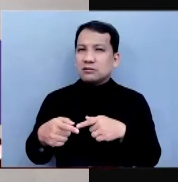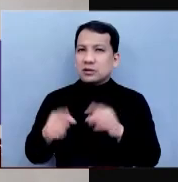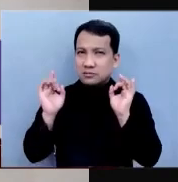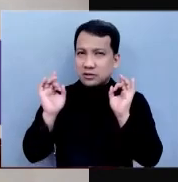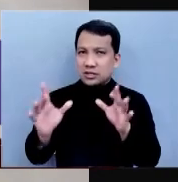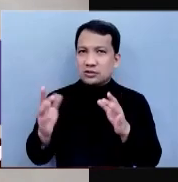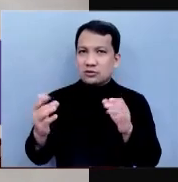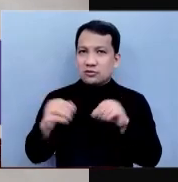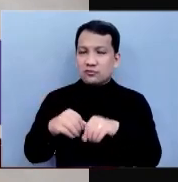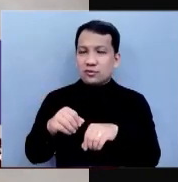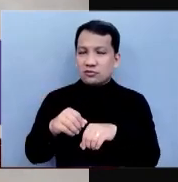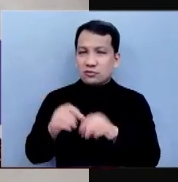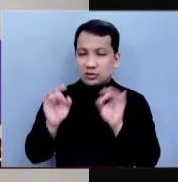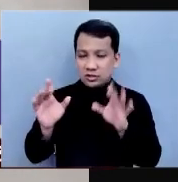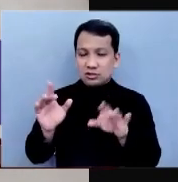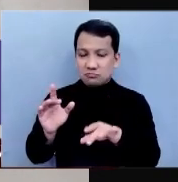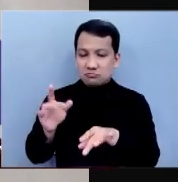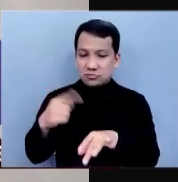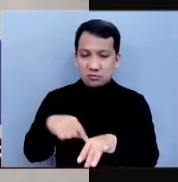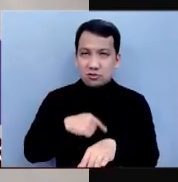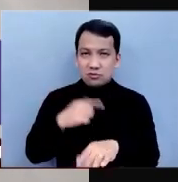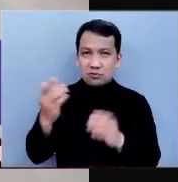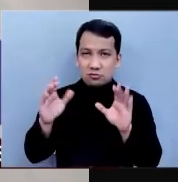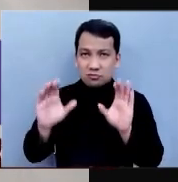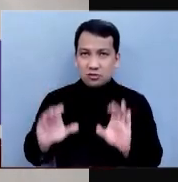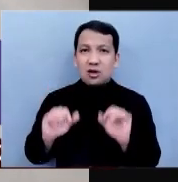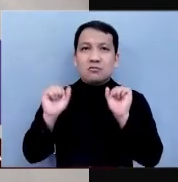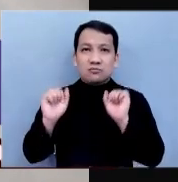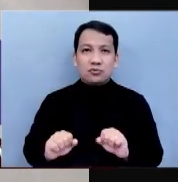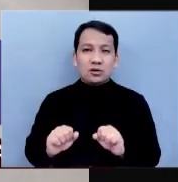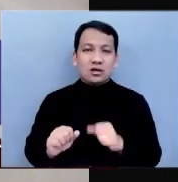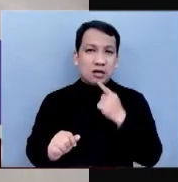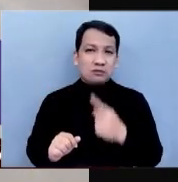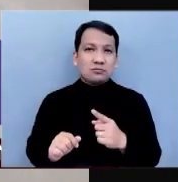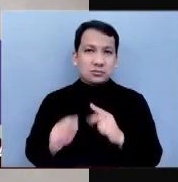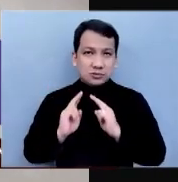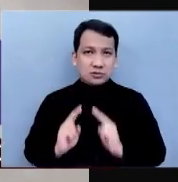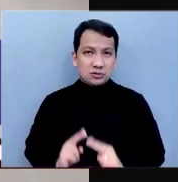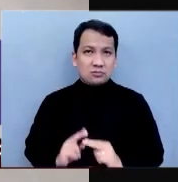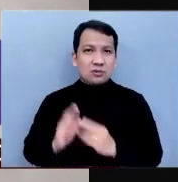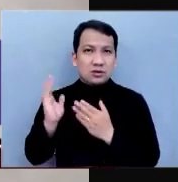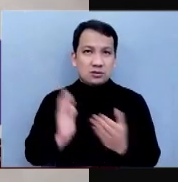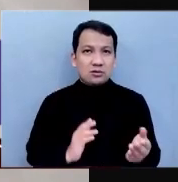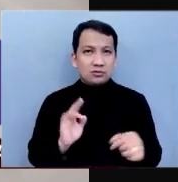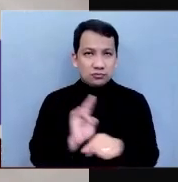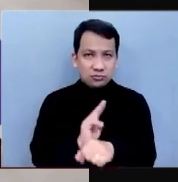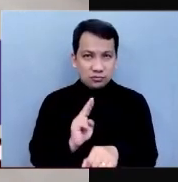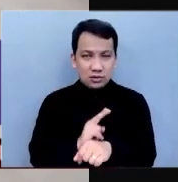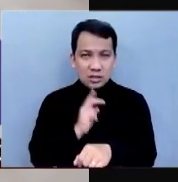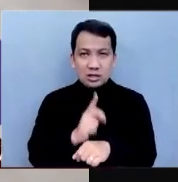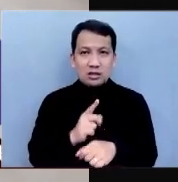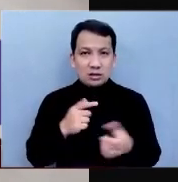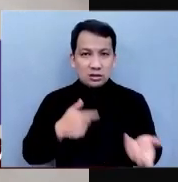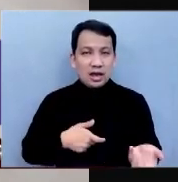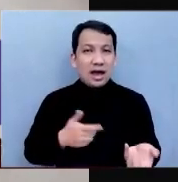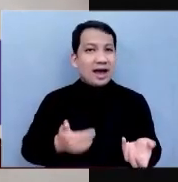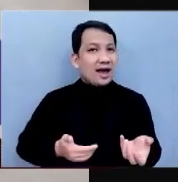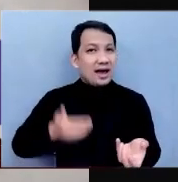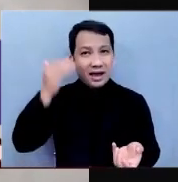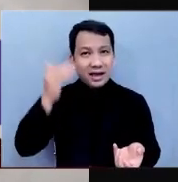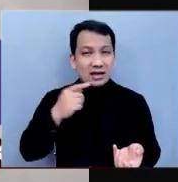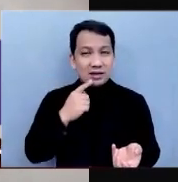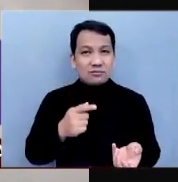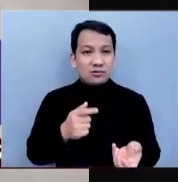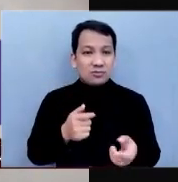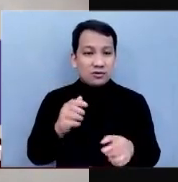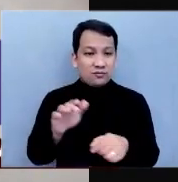calamity that will come about, siguro yon. When he is in uniform, he can use yung firearms na may full